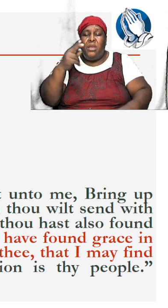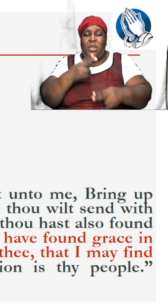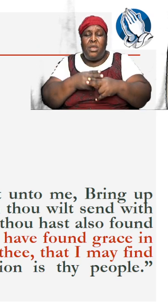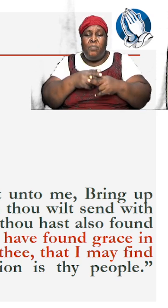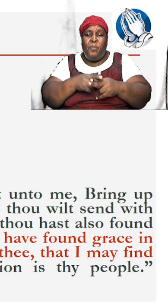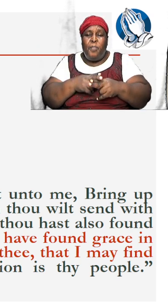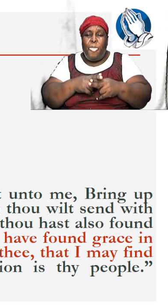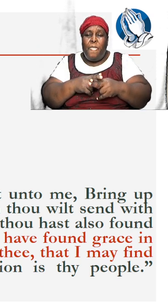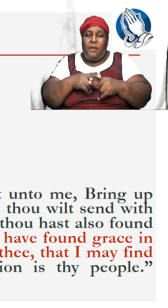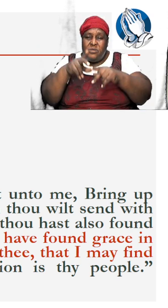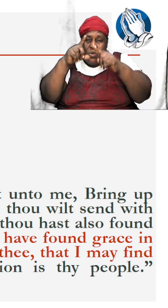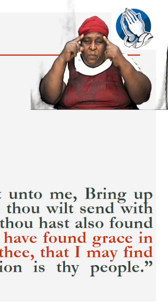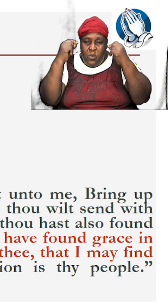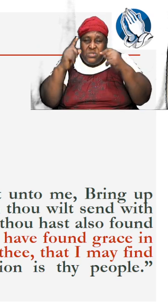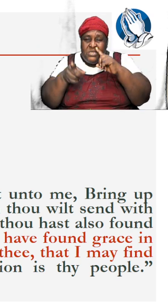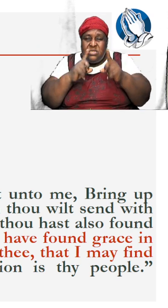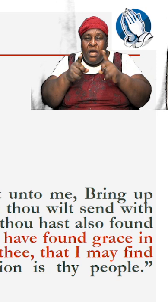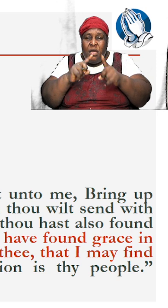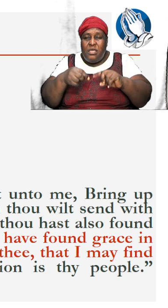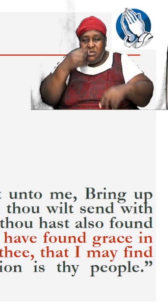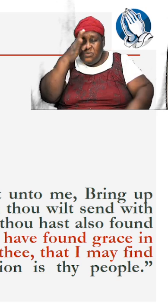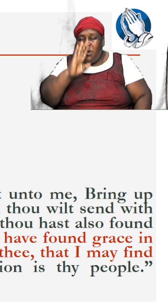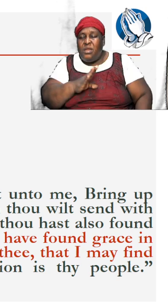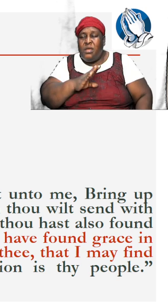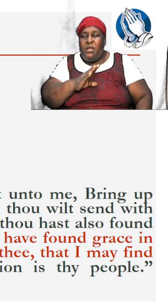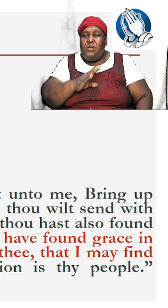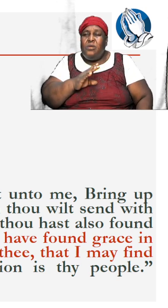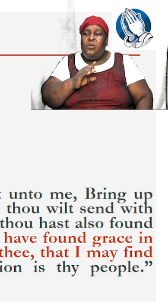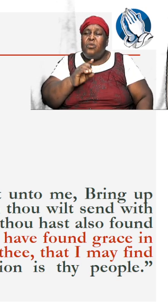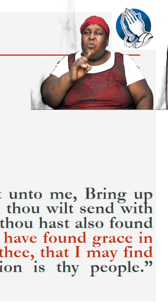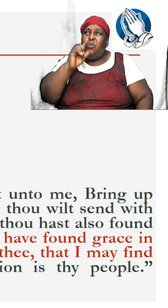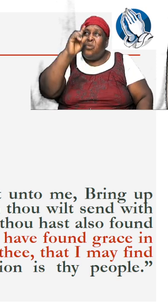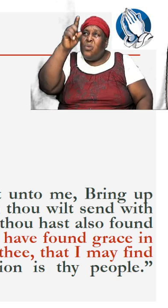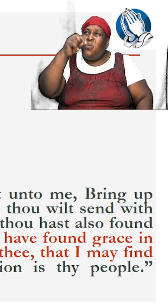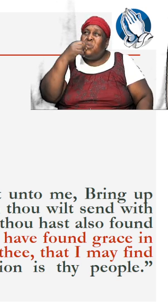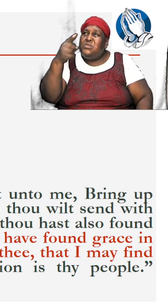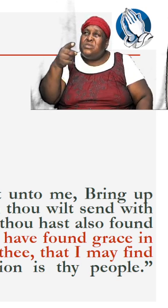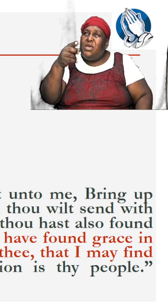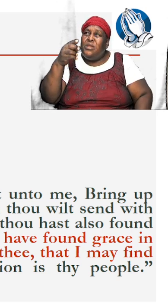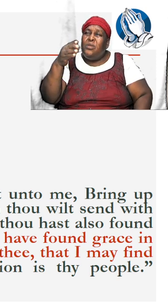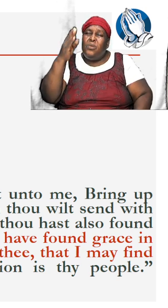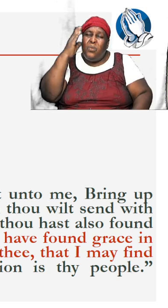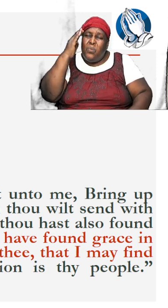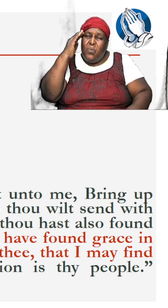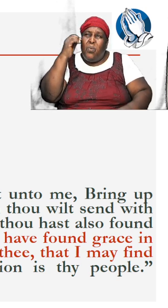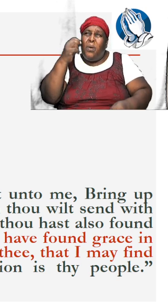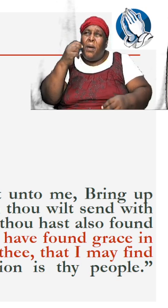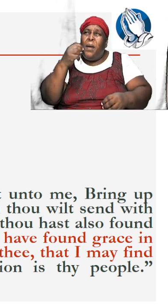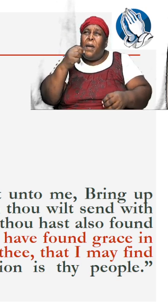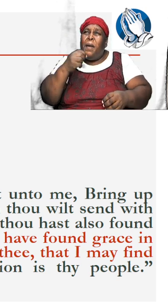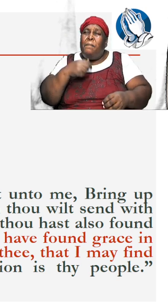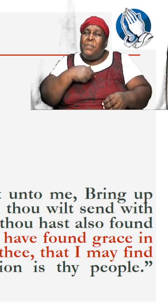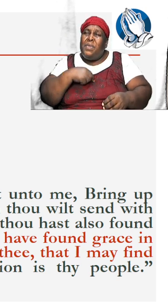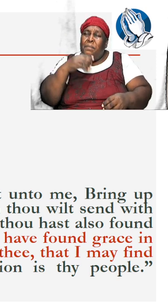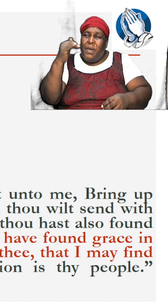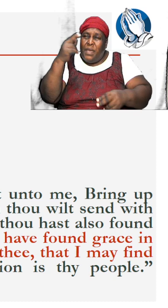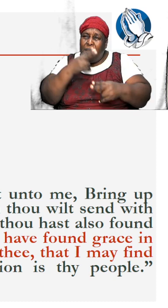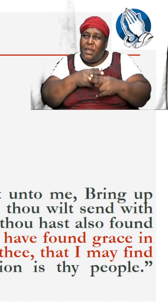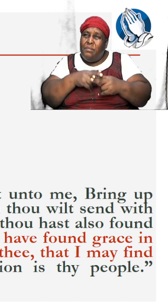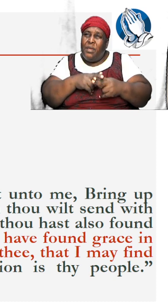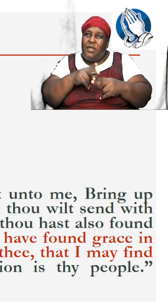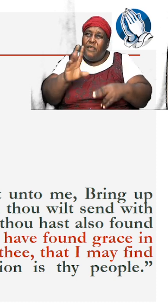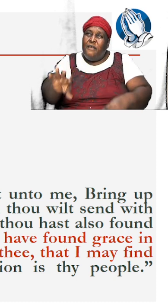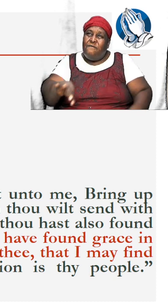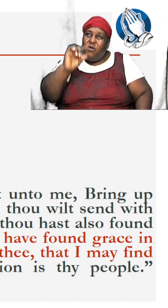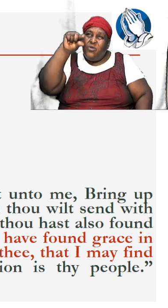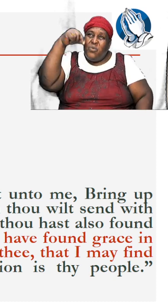God. And he's saying, "God, you say you know me by name. And you have found grace in your sight." He